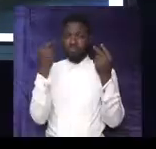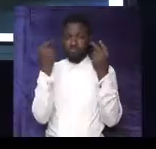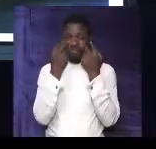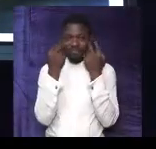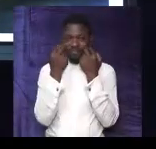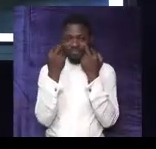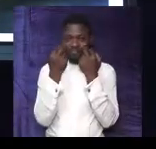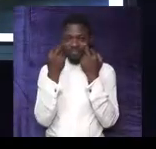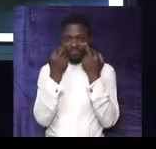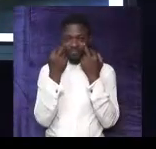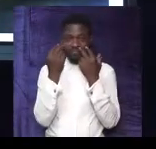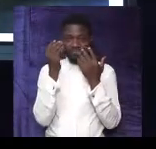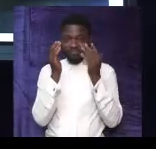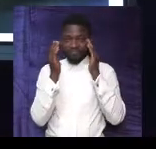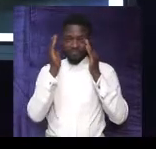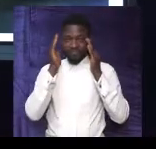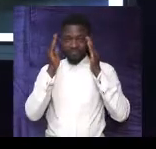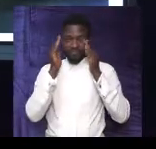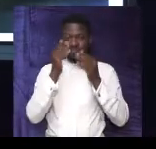Eyes on me.